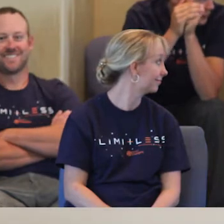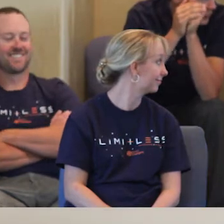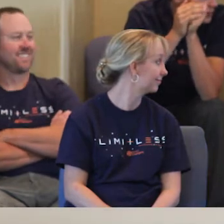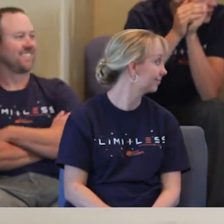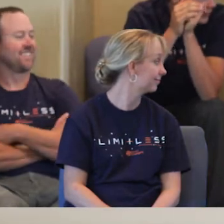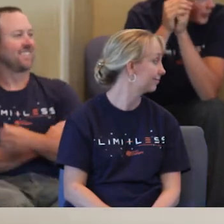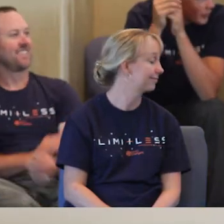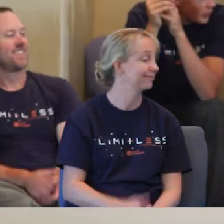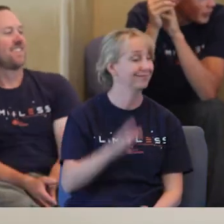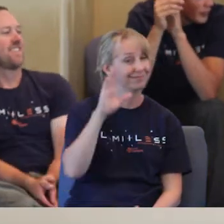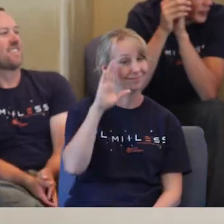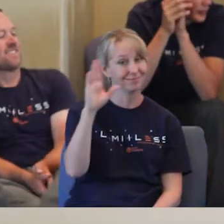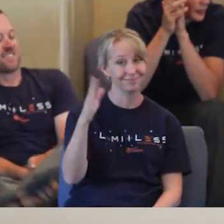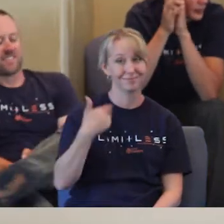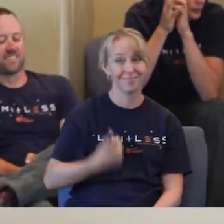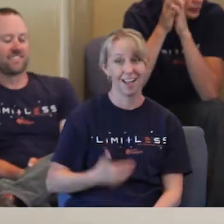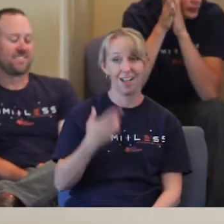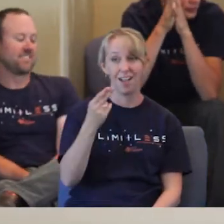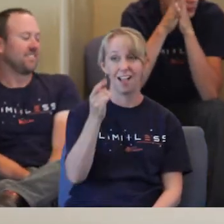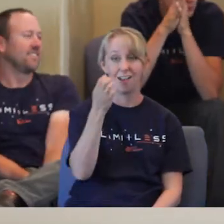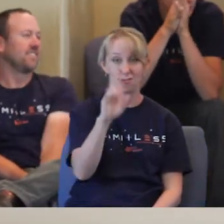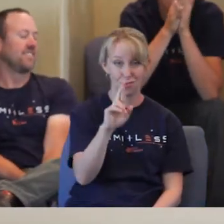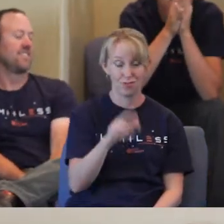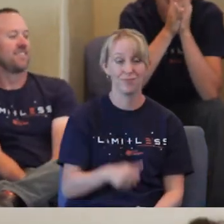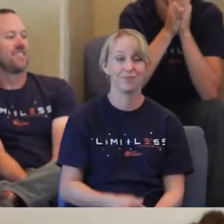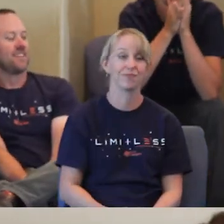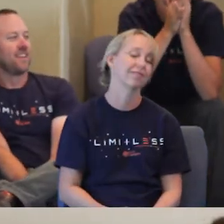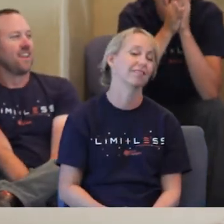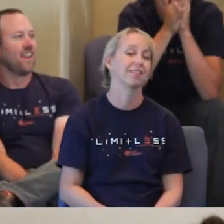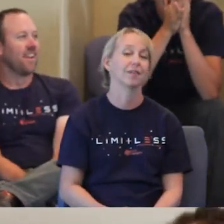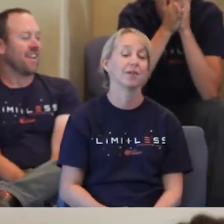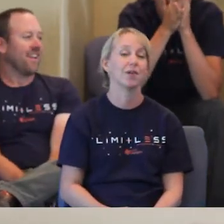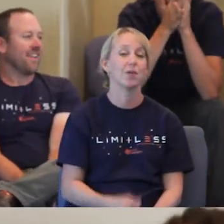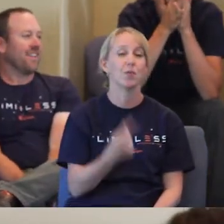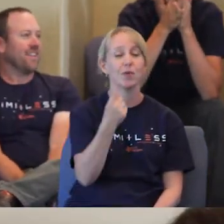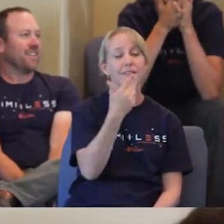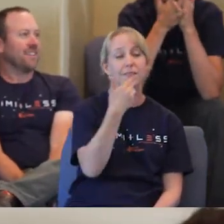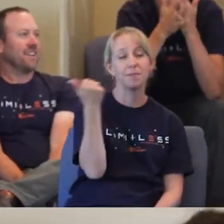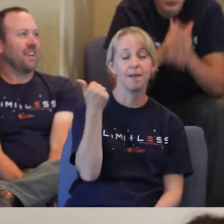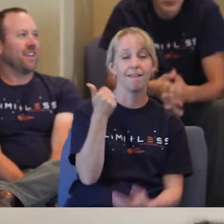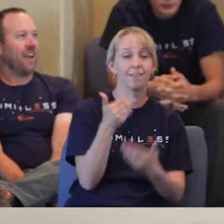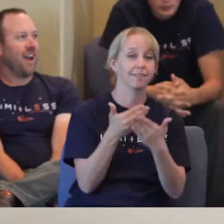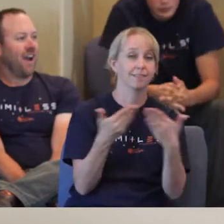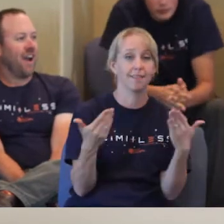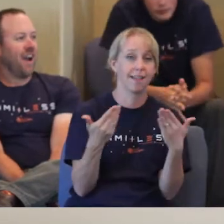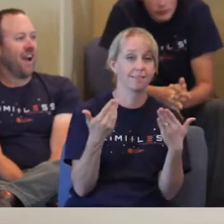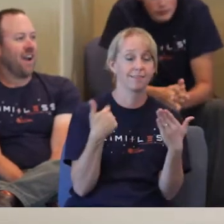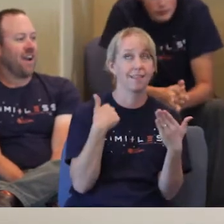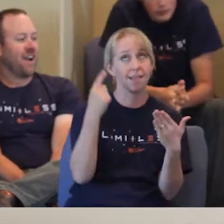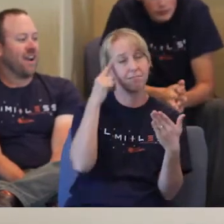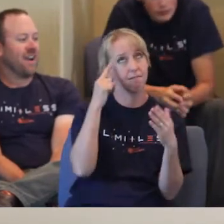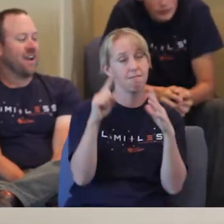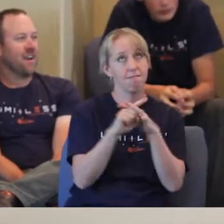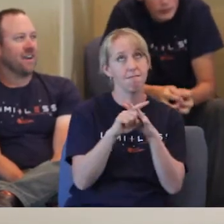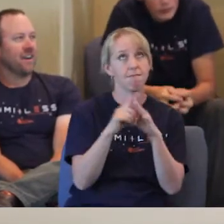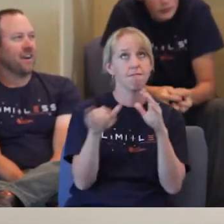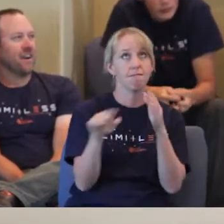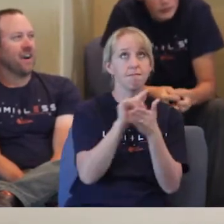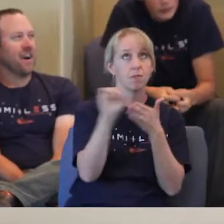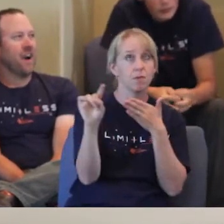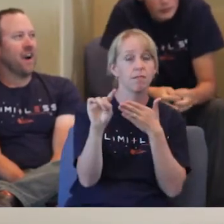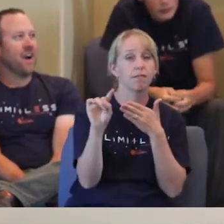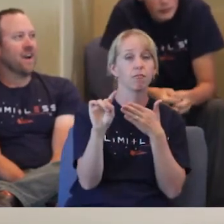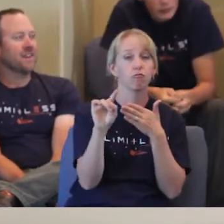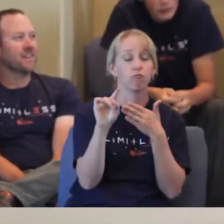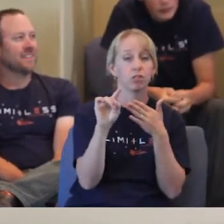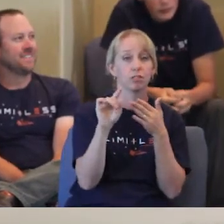Hi, I'm Hunter, and one of the best things that I thought about this week was just the family